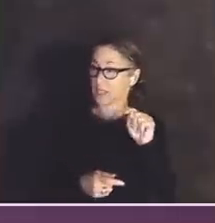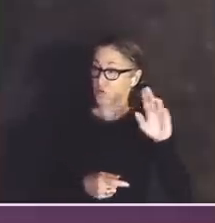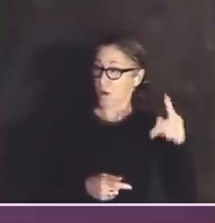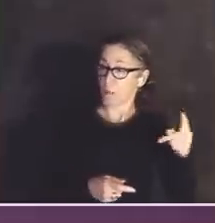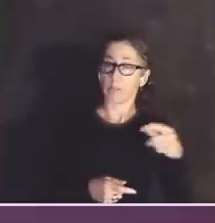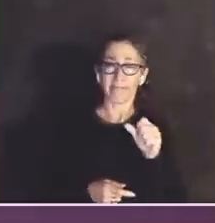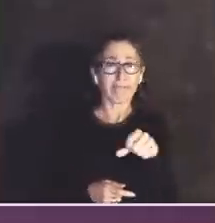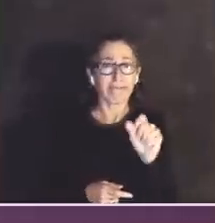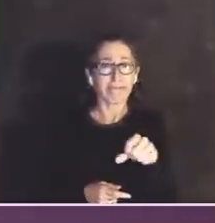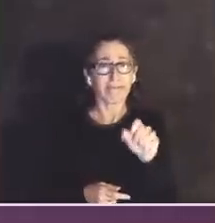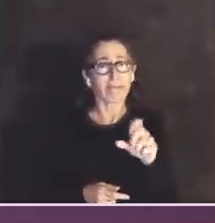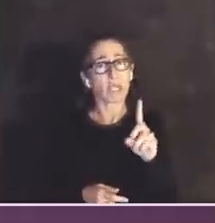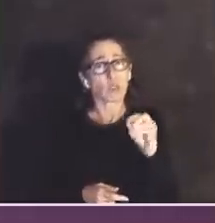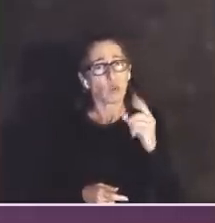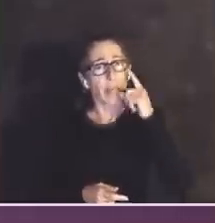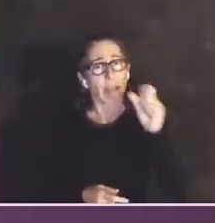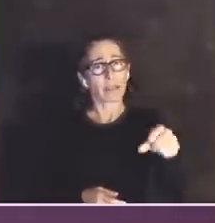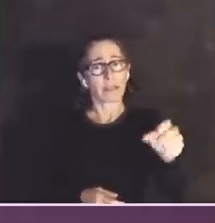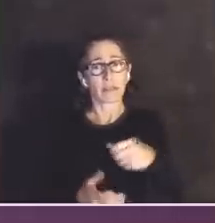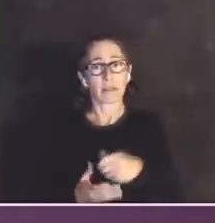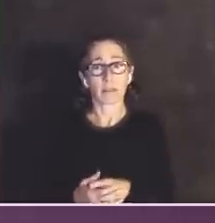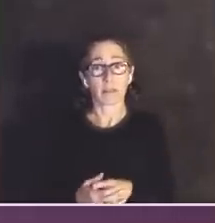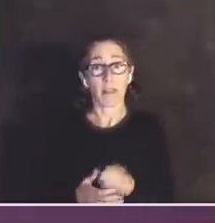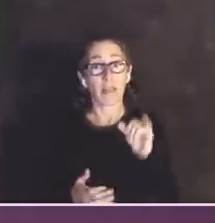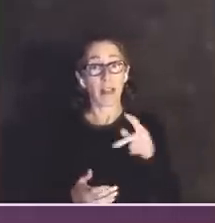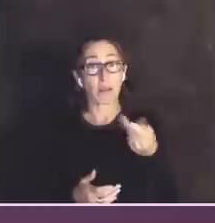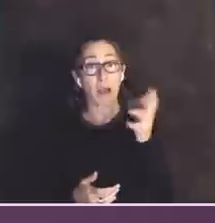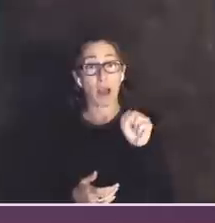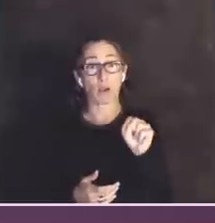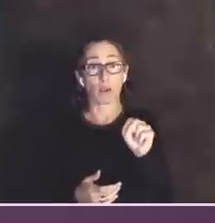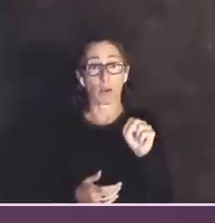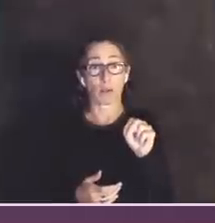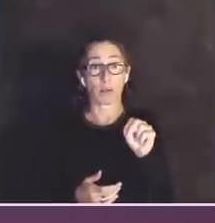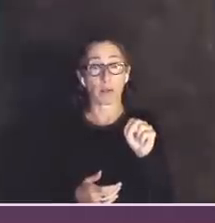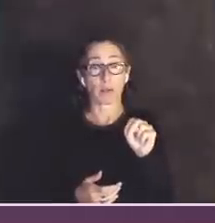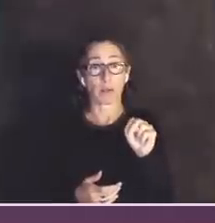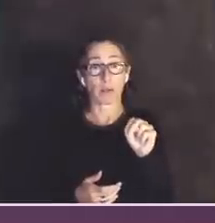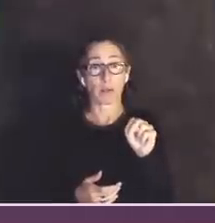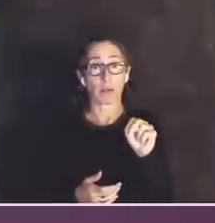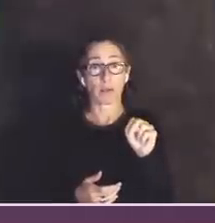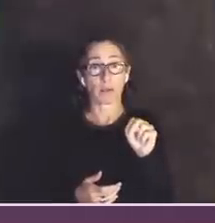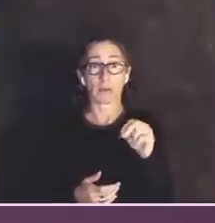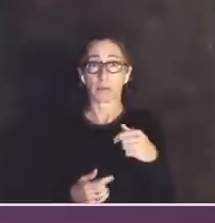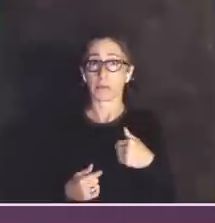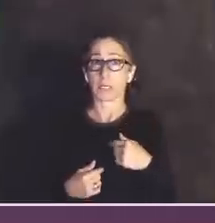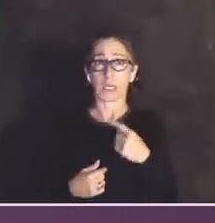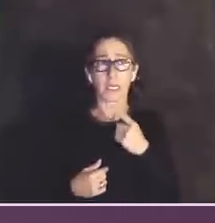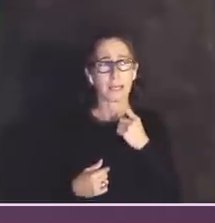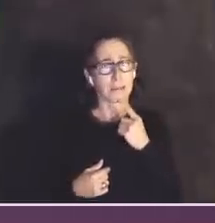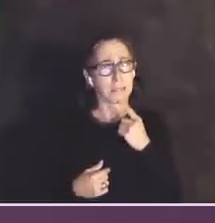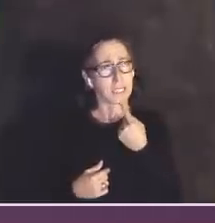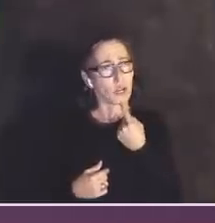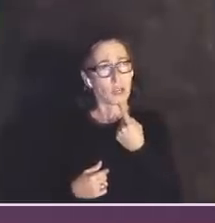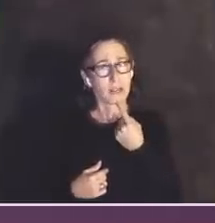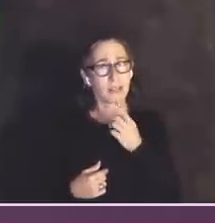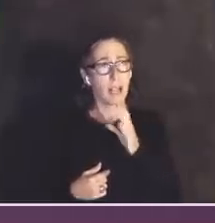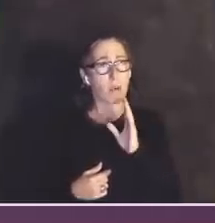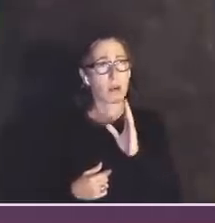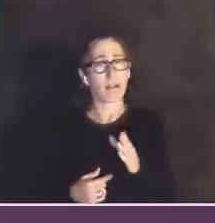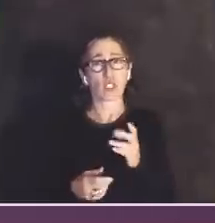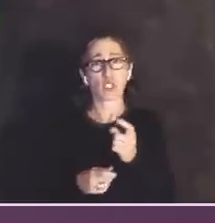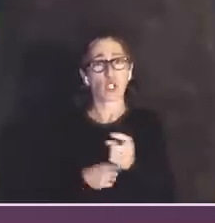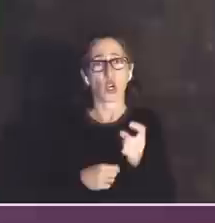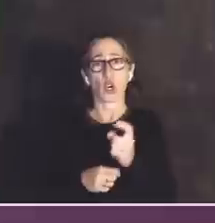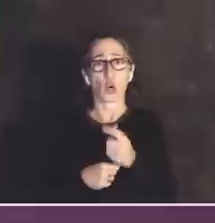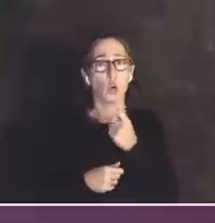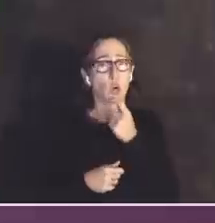And there's a pattern here. Because I don't say that lightly. One should never say that lightly.